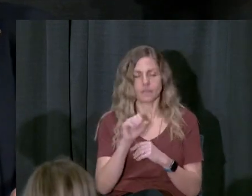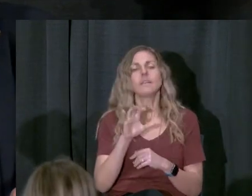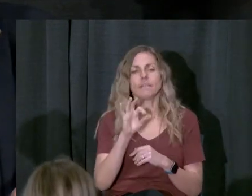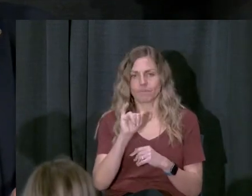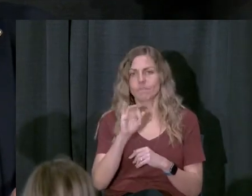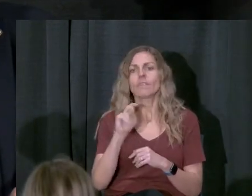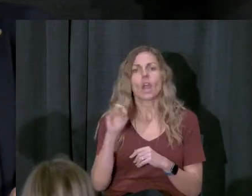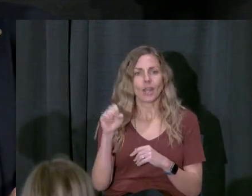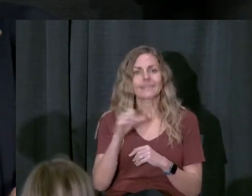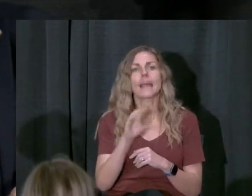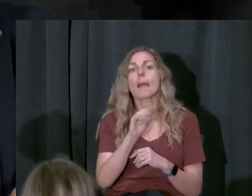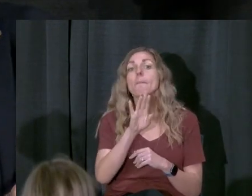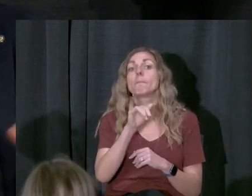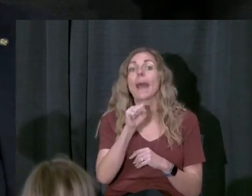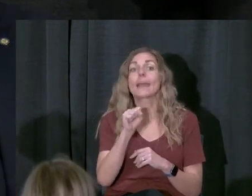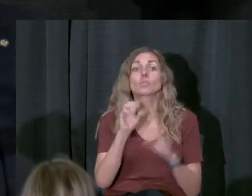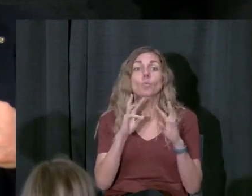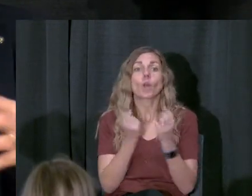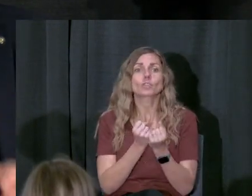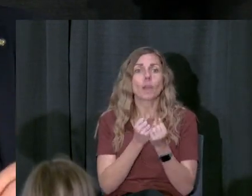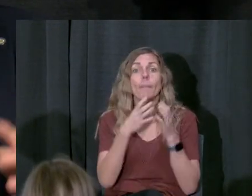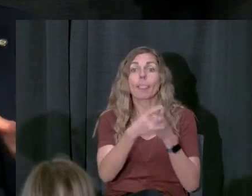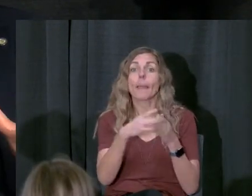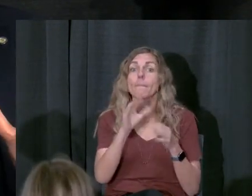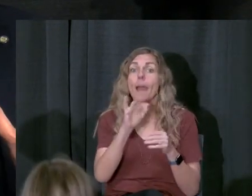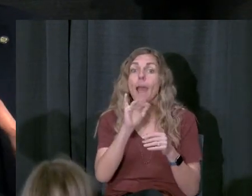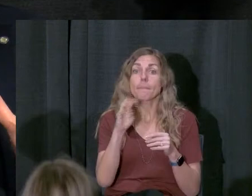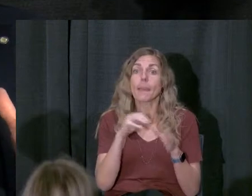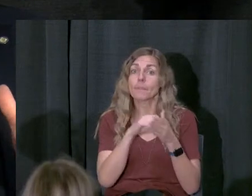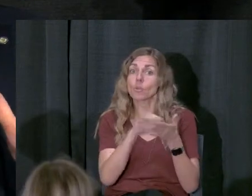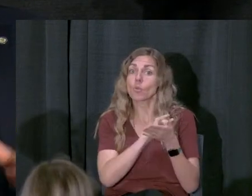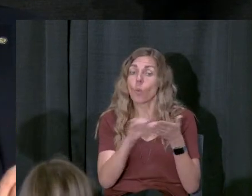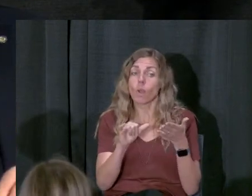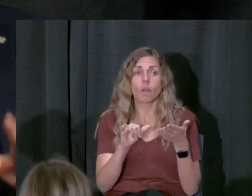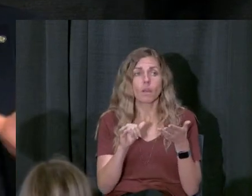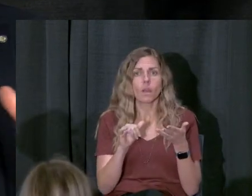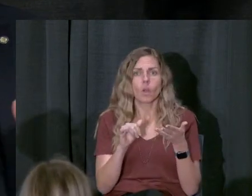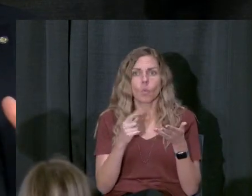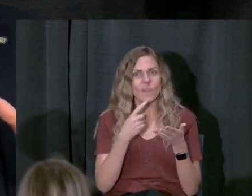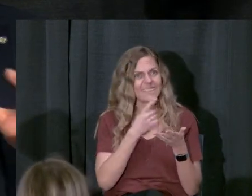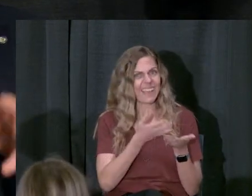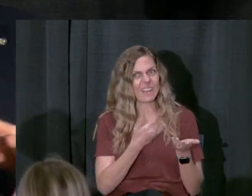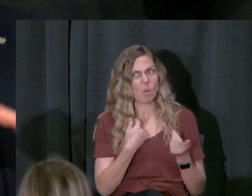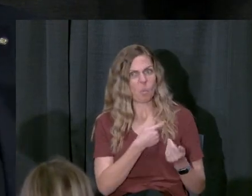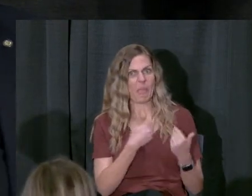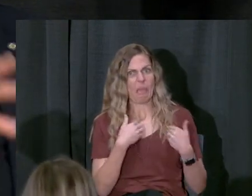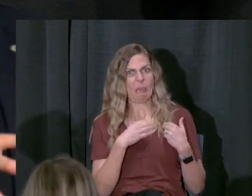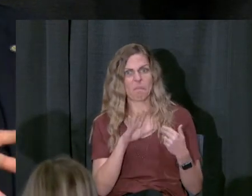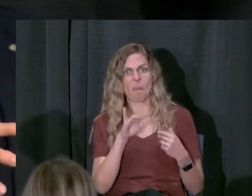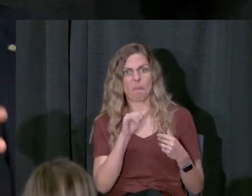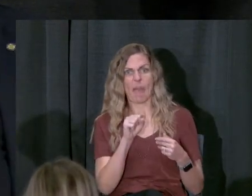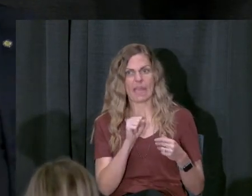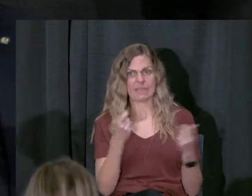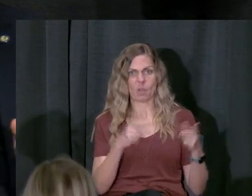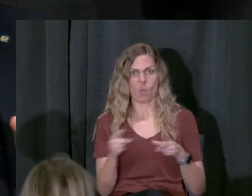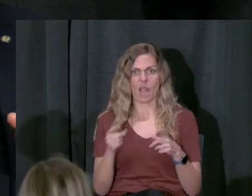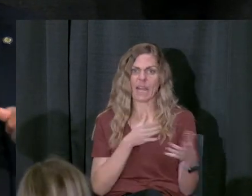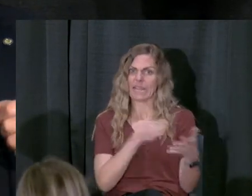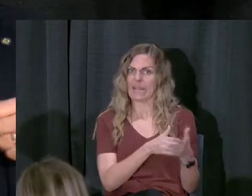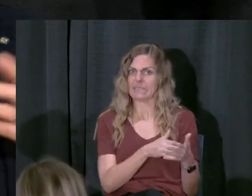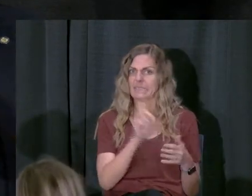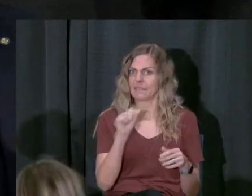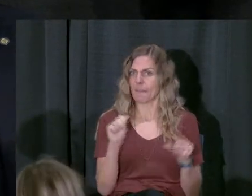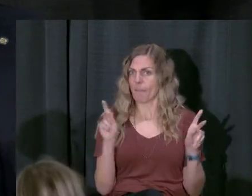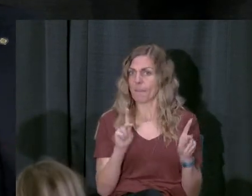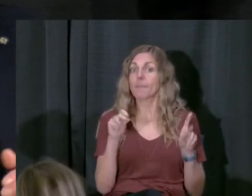workshop was led by IBM up in New York. We brought in people and said, hey, we have some bias going on against people with disabilities in